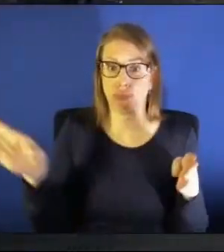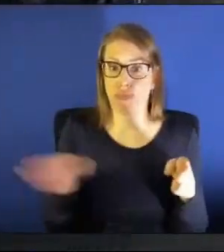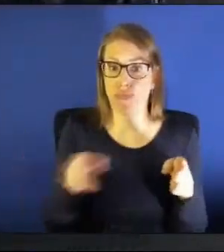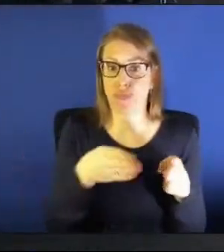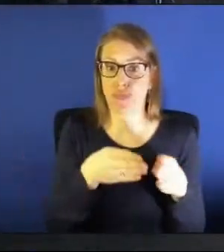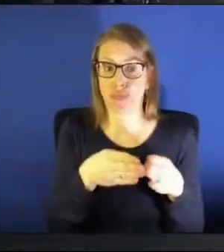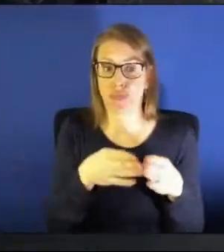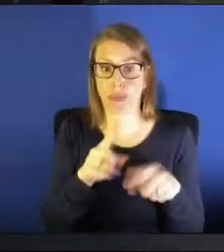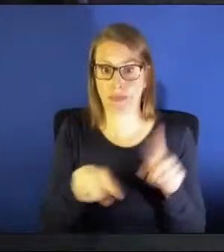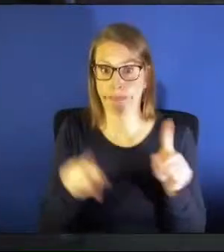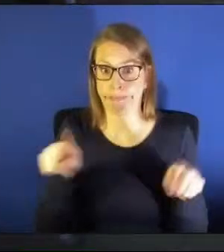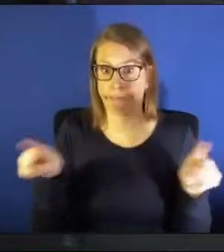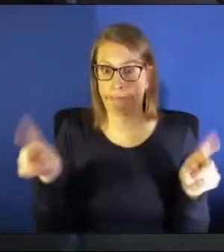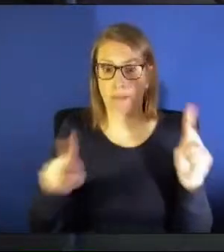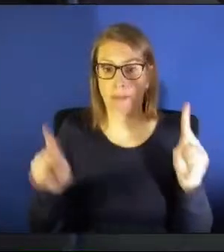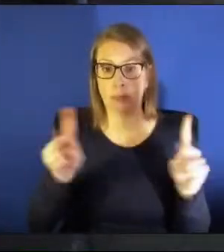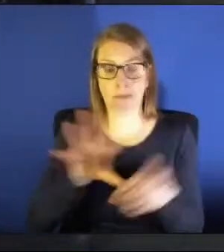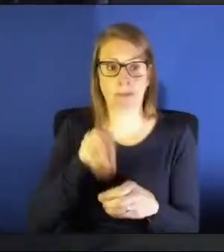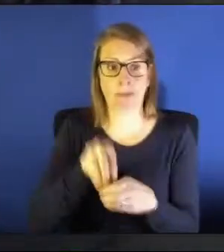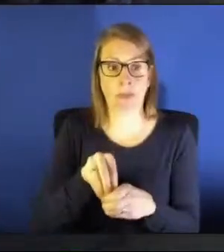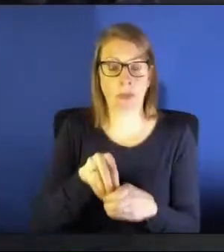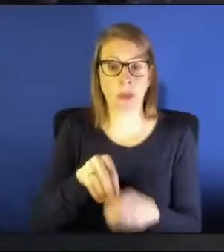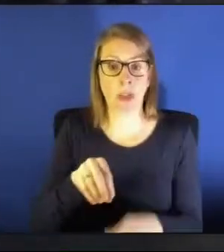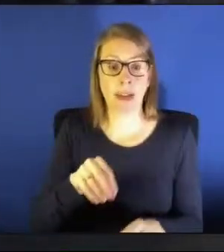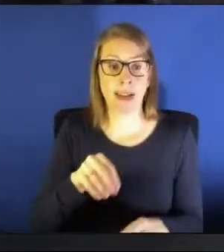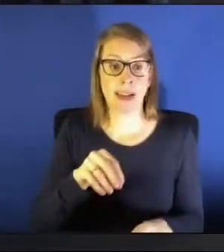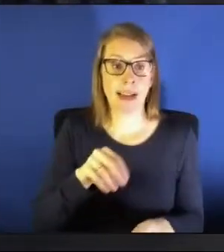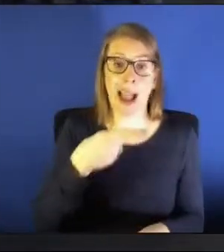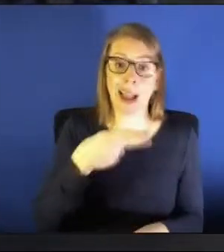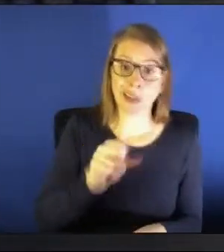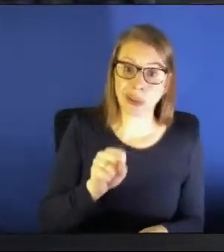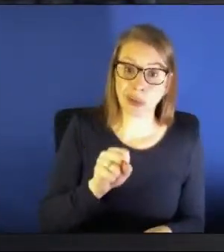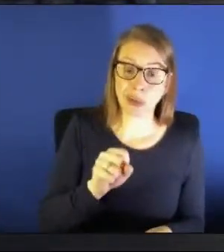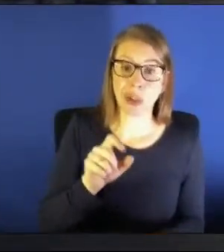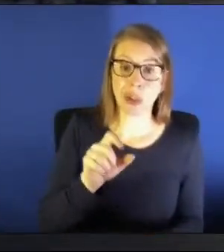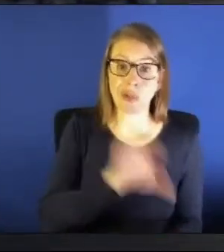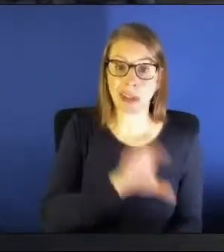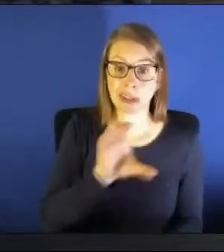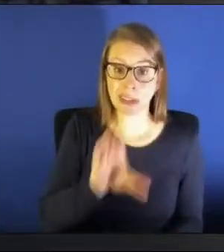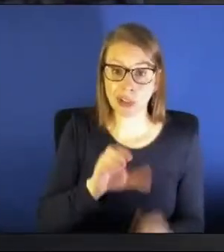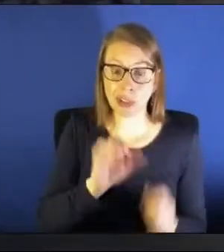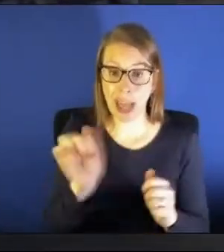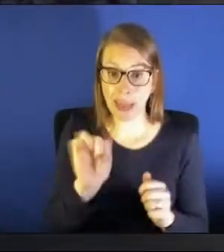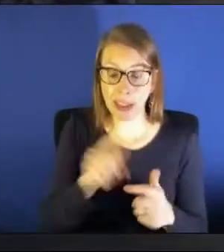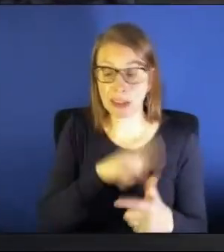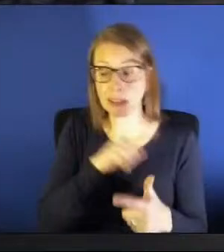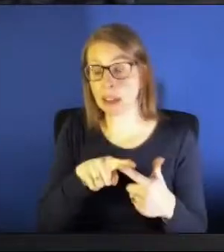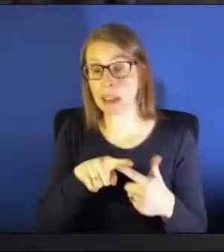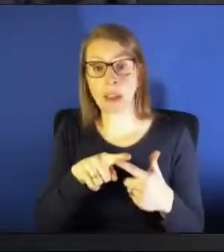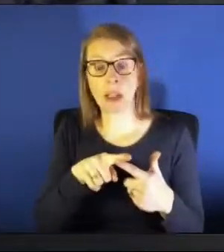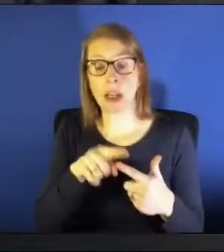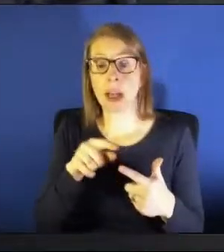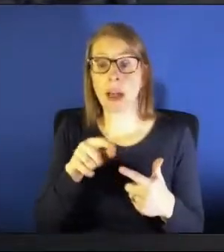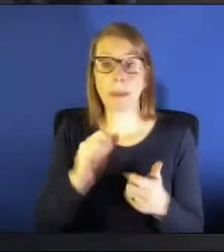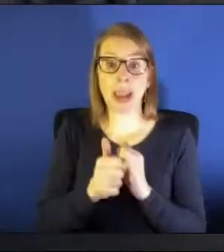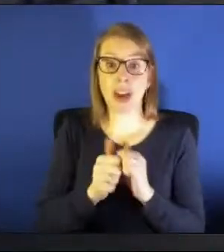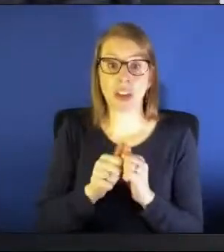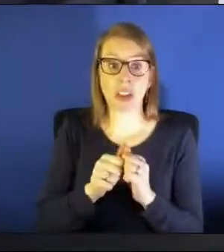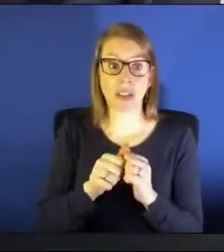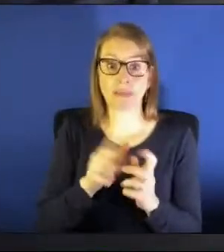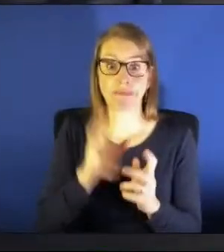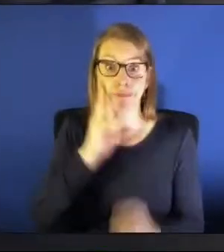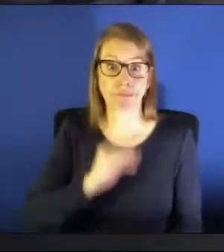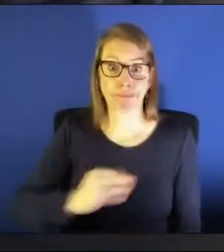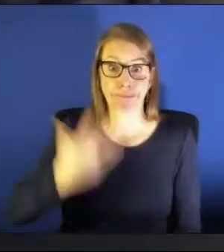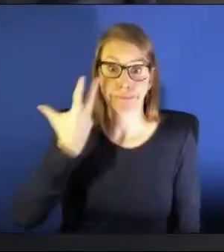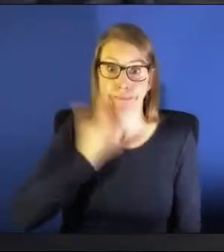it. Ryan said we've had high school cross-country athletes doing it, and then we've had people doing it that have done marathons for 20 plus years. So there's really